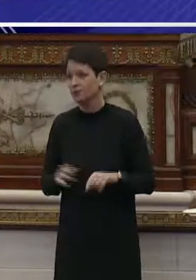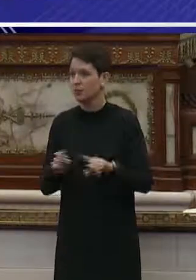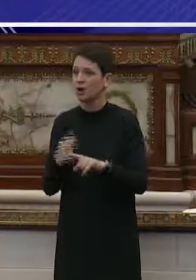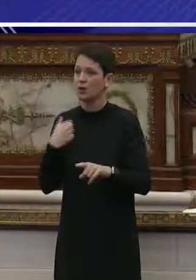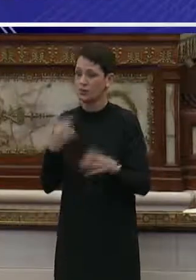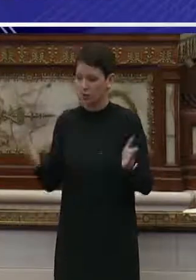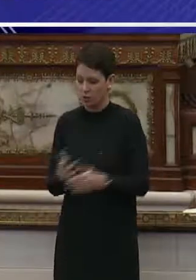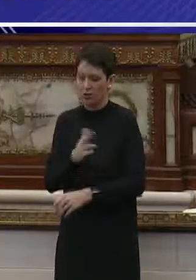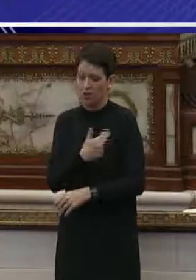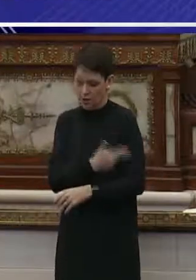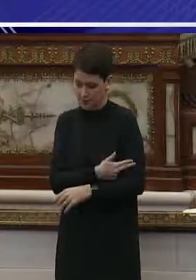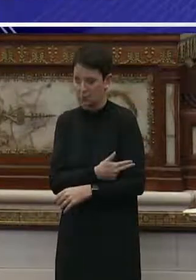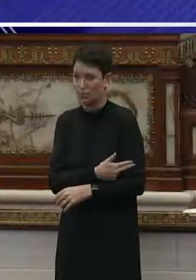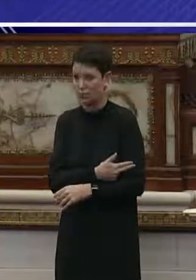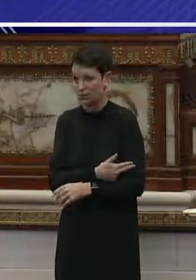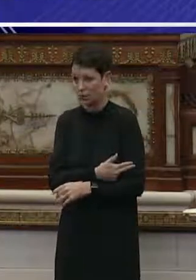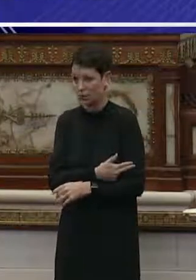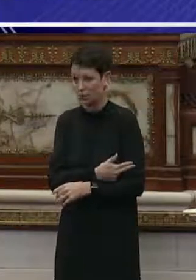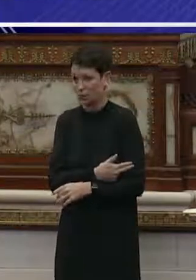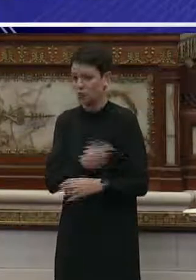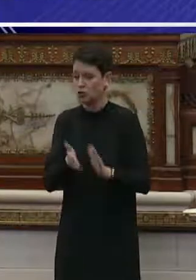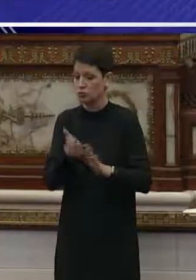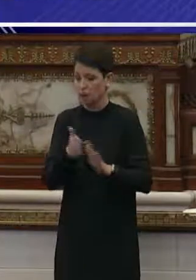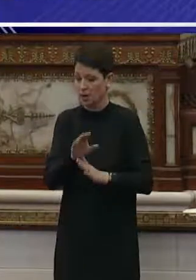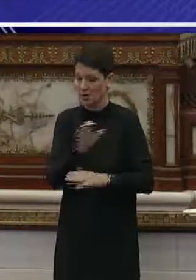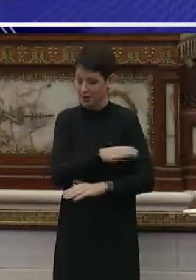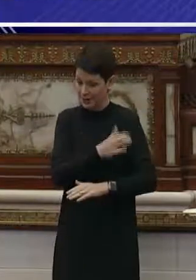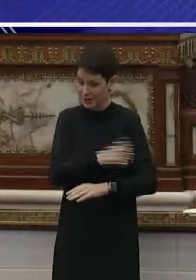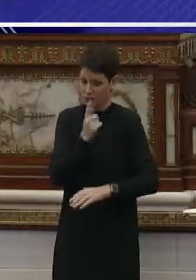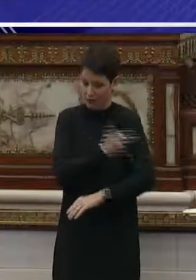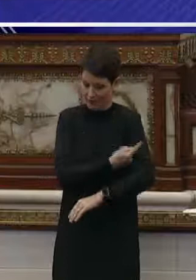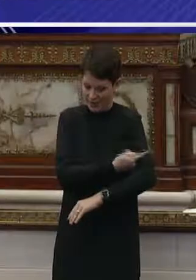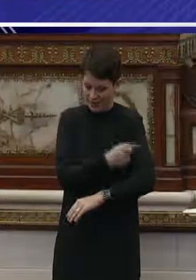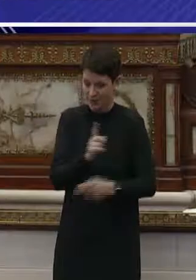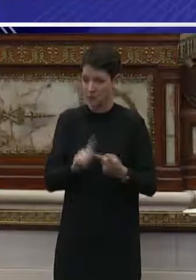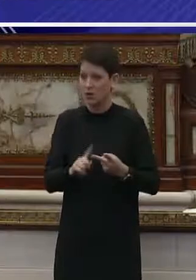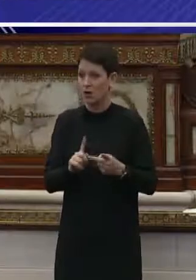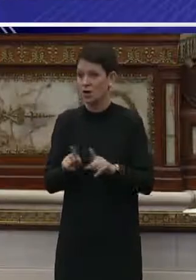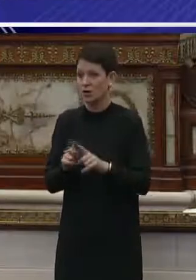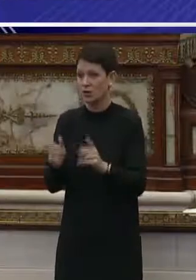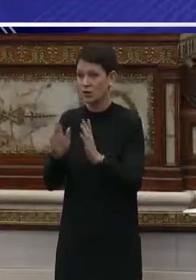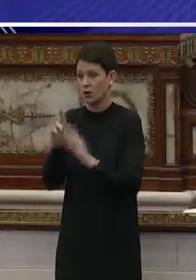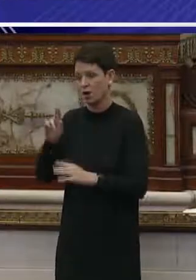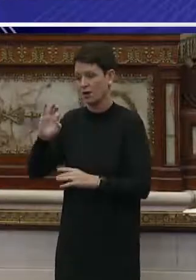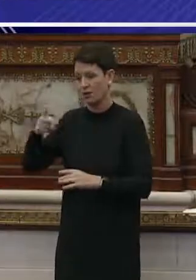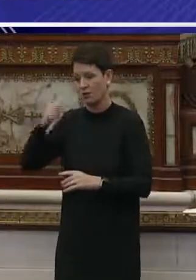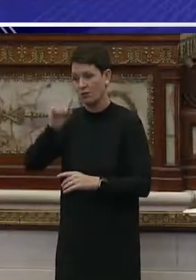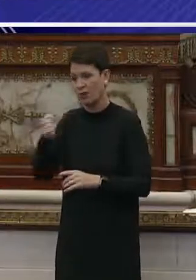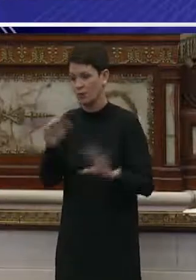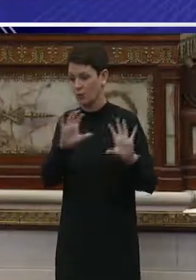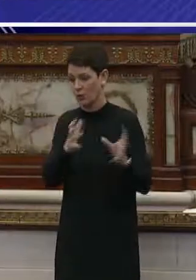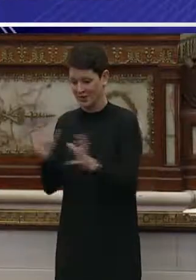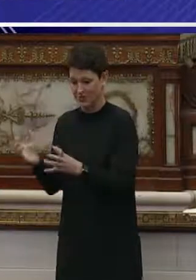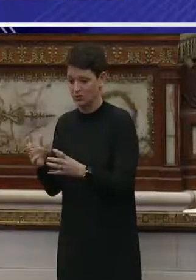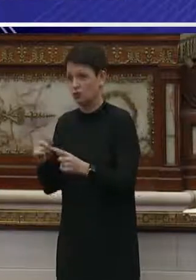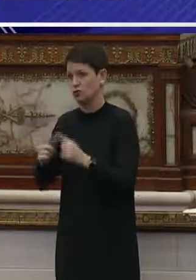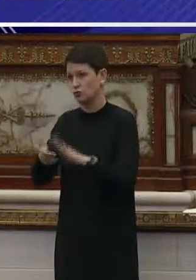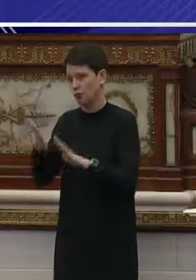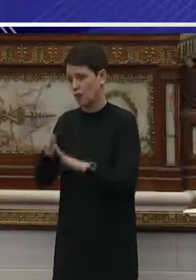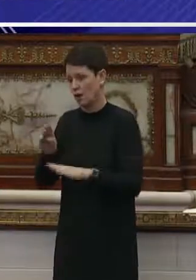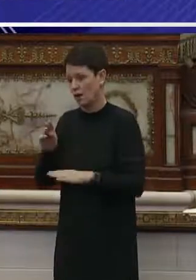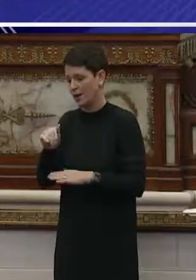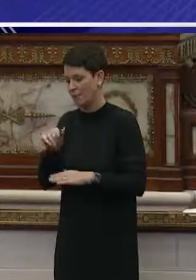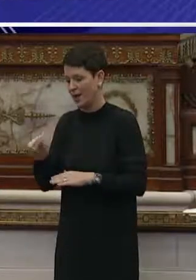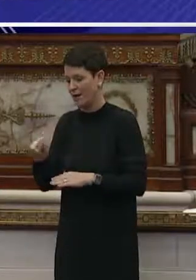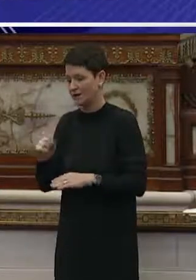encouraging hospitals to run mass clinics. And we have this request for proposals for other organizations to run mass clinics. The